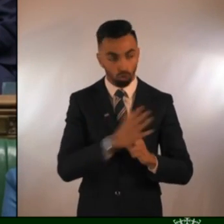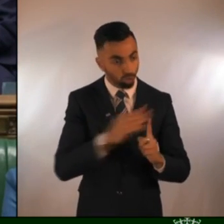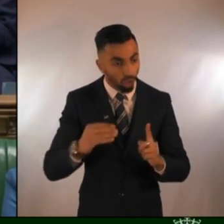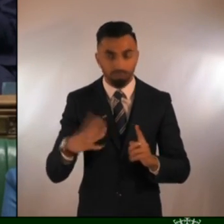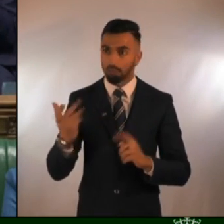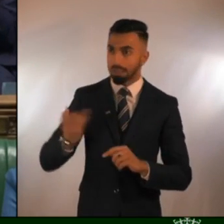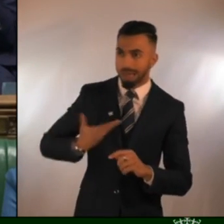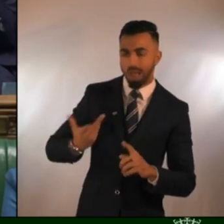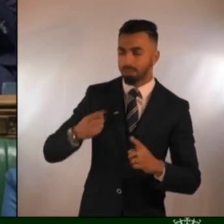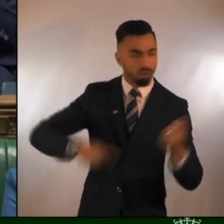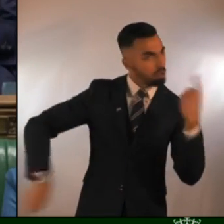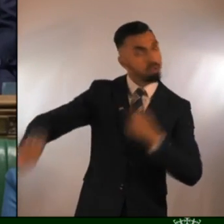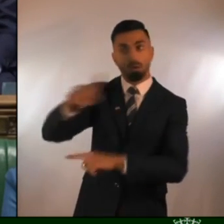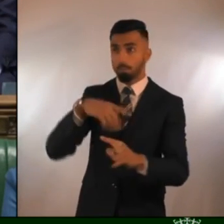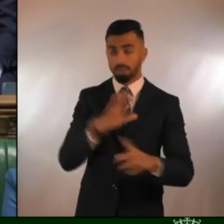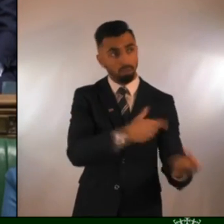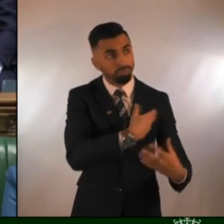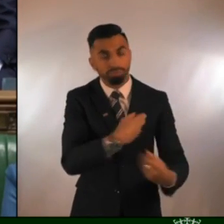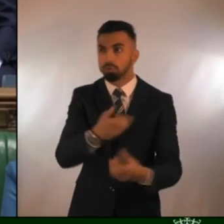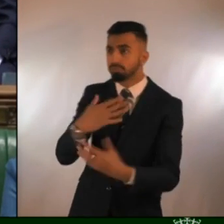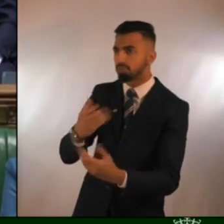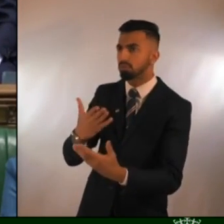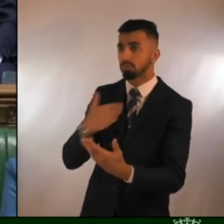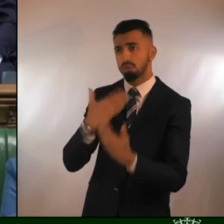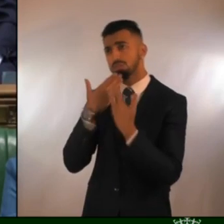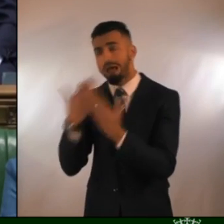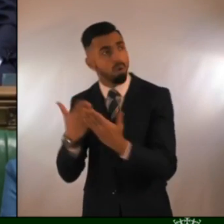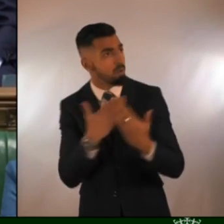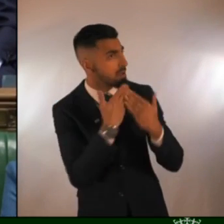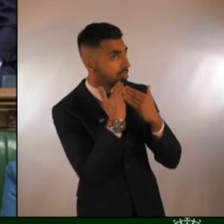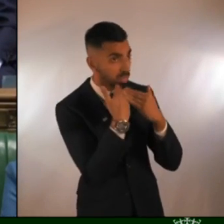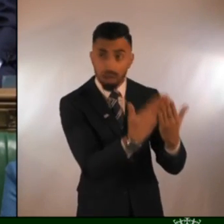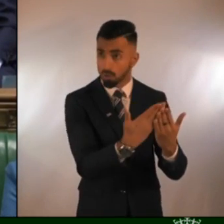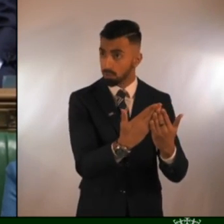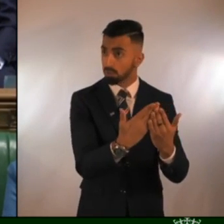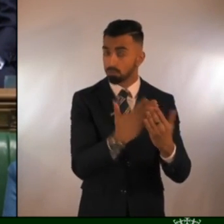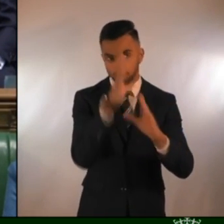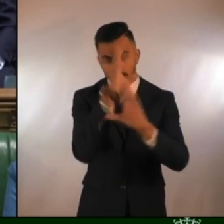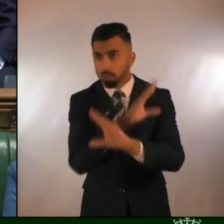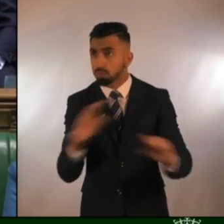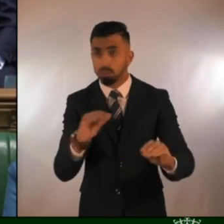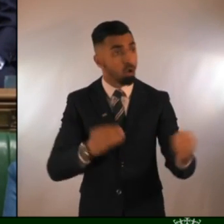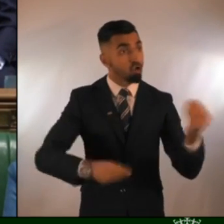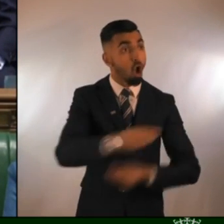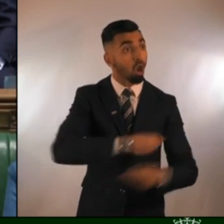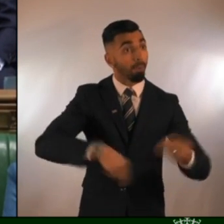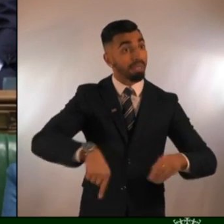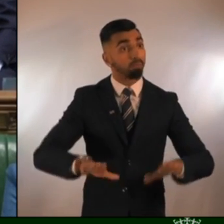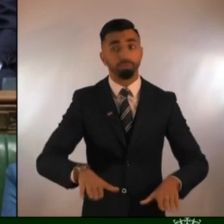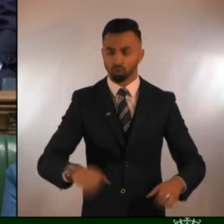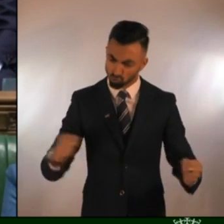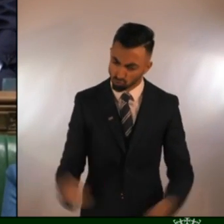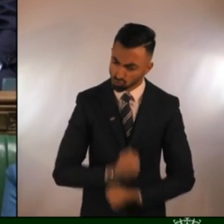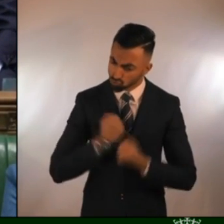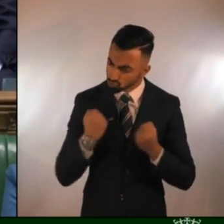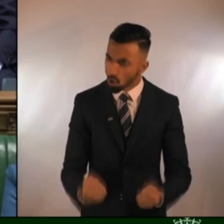House. Our economy is robust, our public finances are sound, our public services are